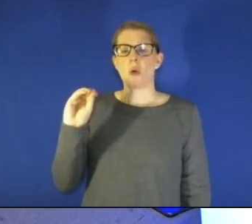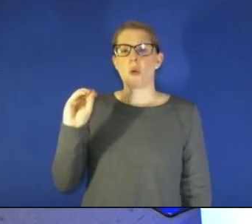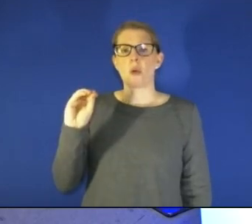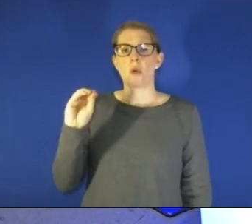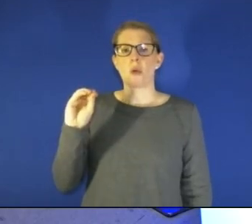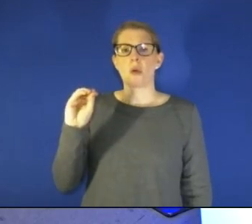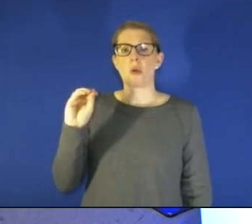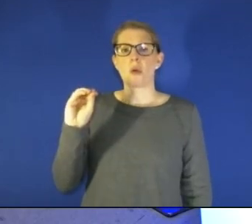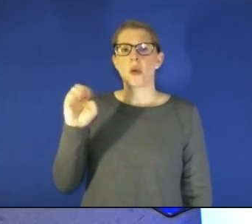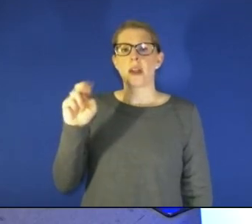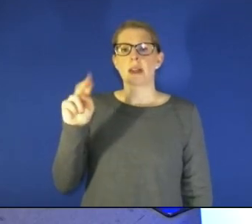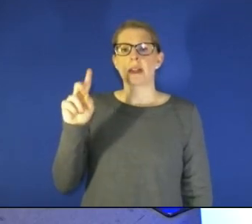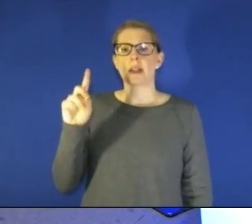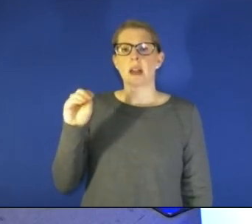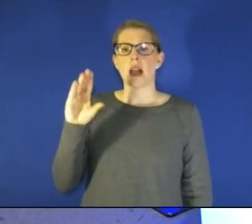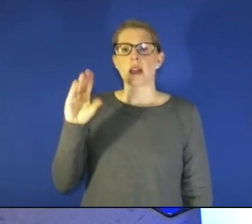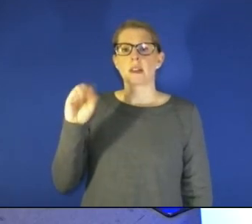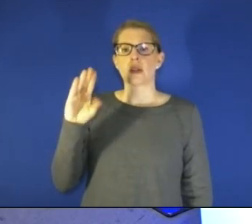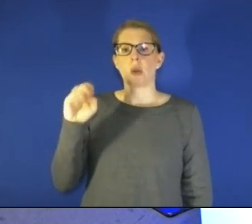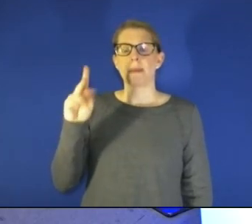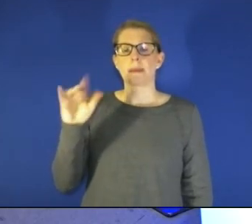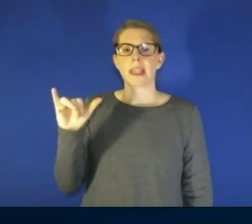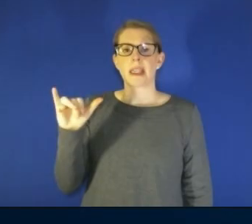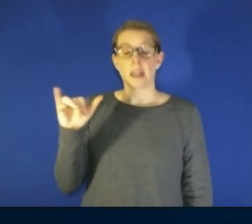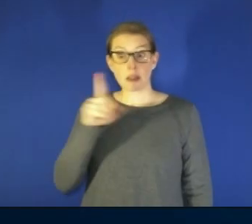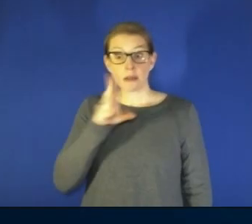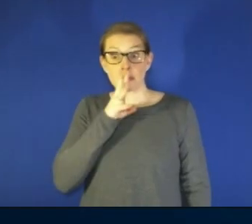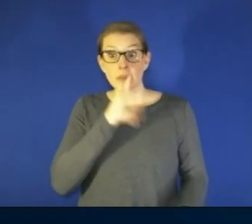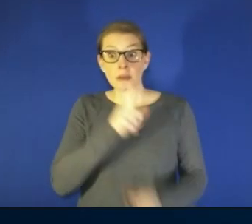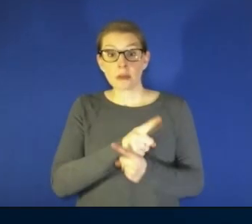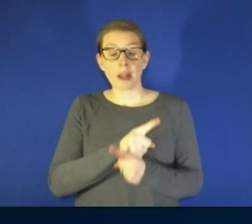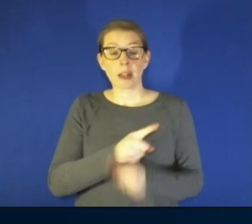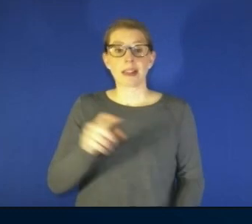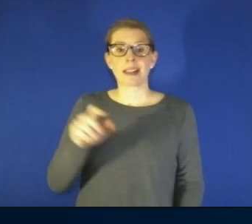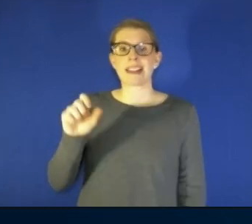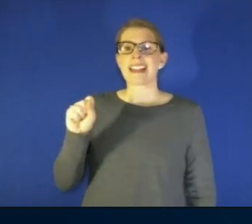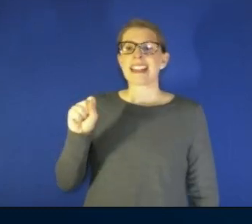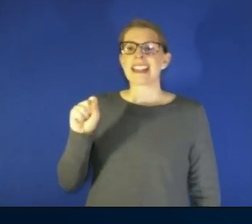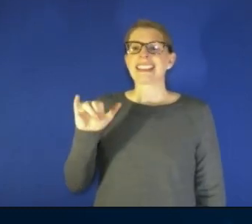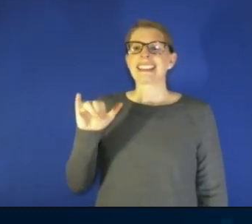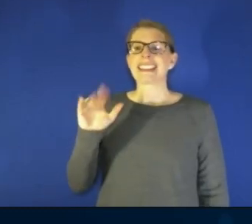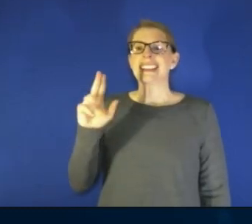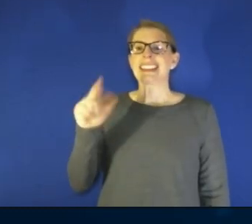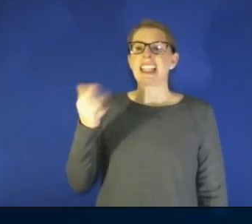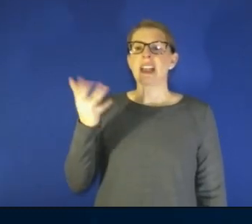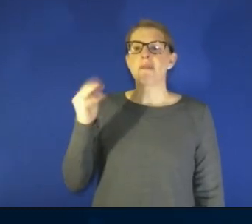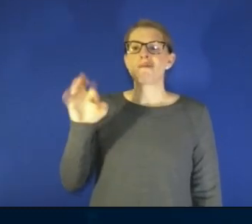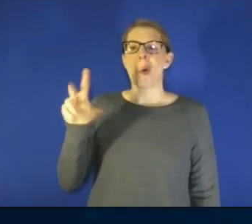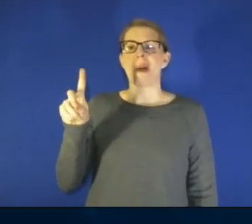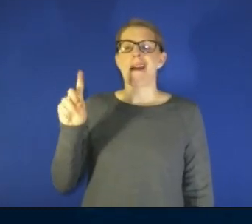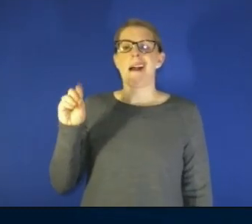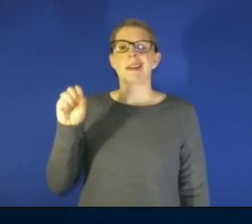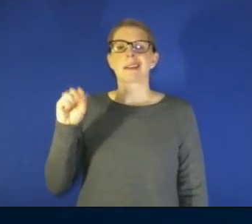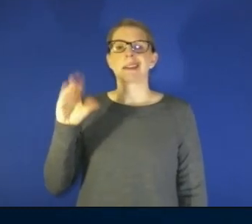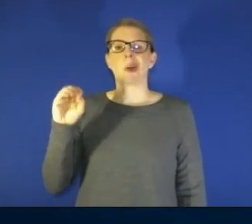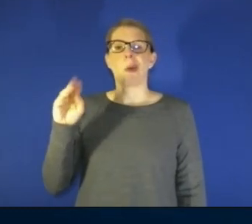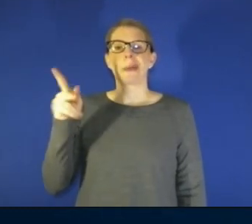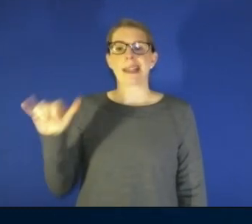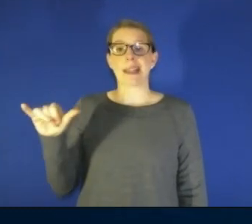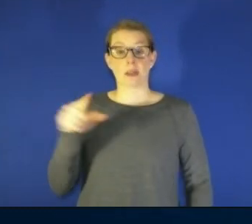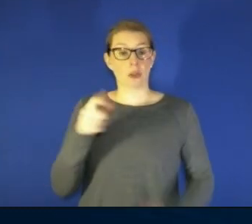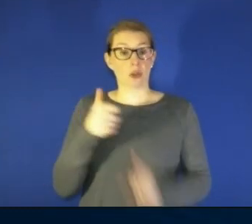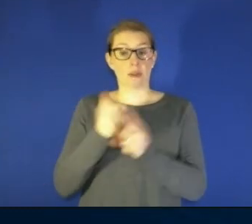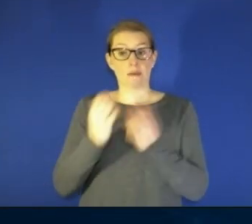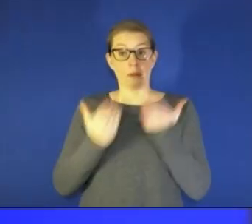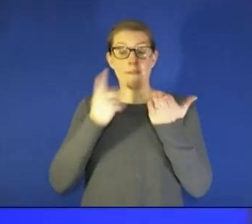I don't do those. But did I get that right? Sigmoidoscopy. Sigmoidoscopy. And do you recommend it instead for elderly